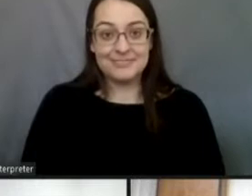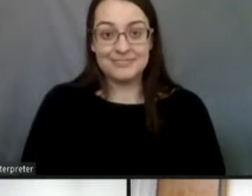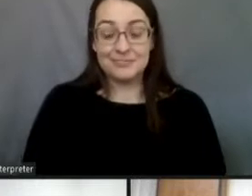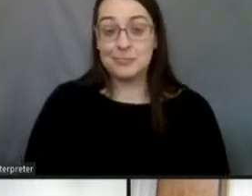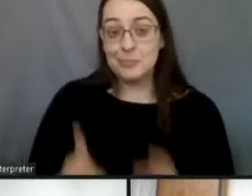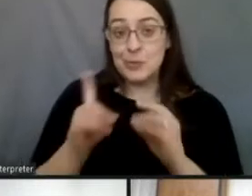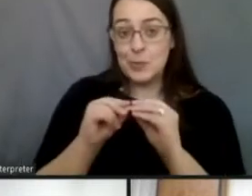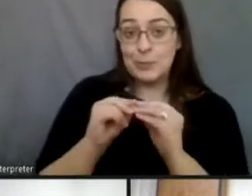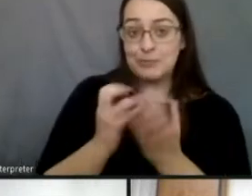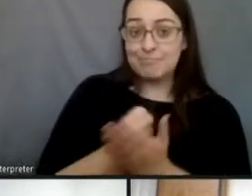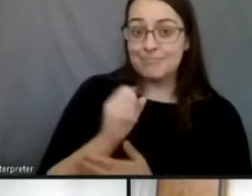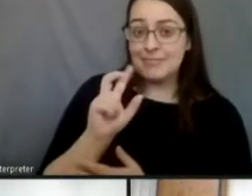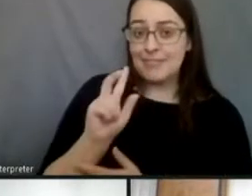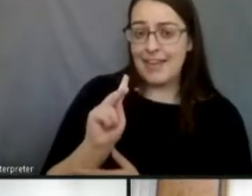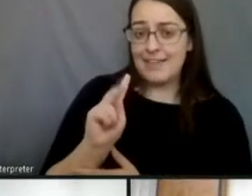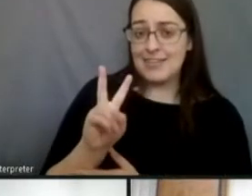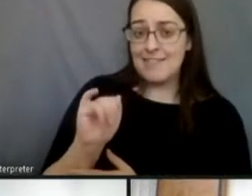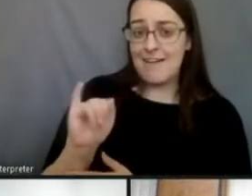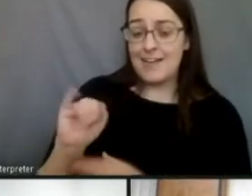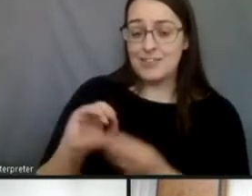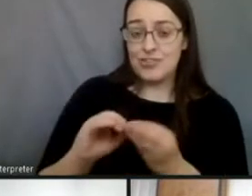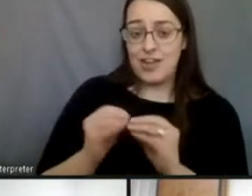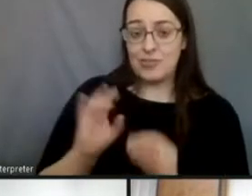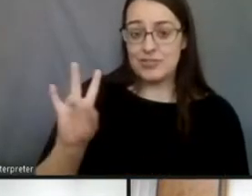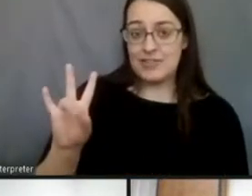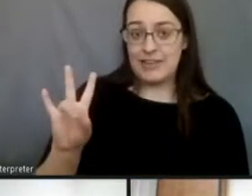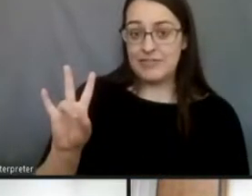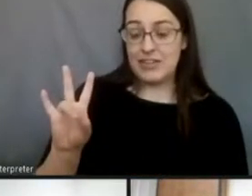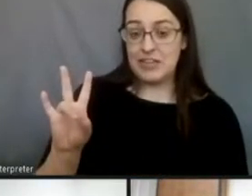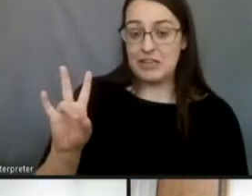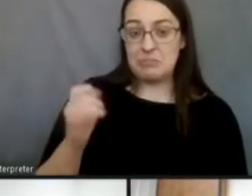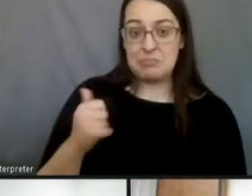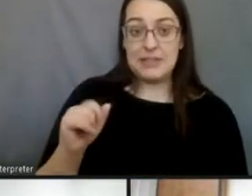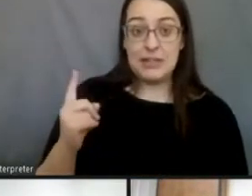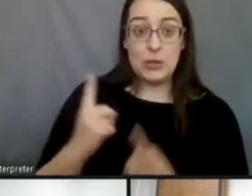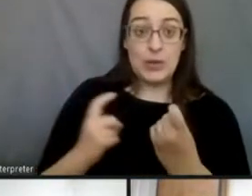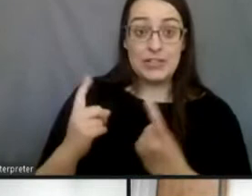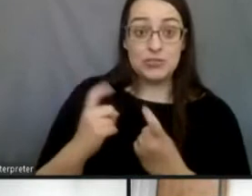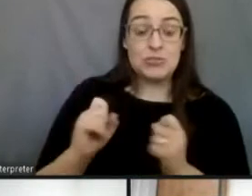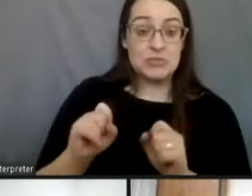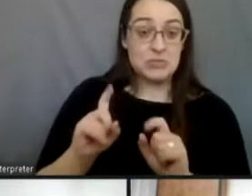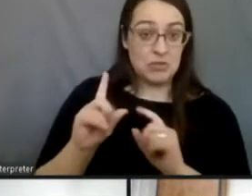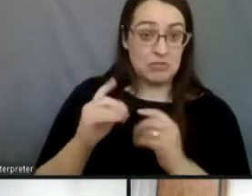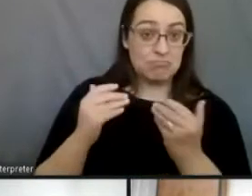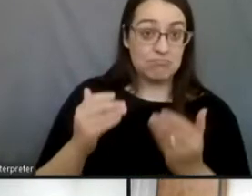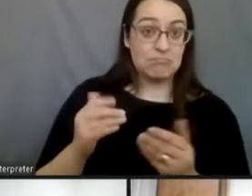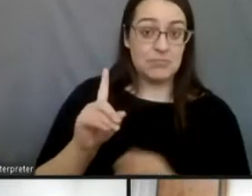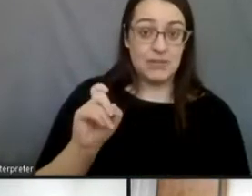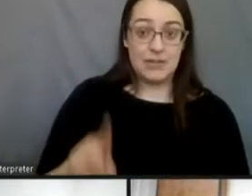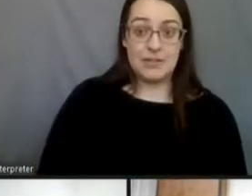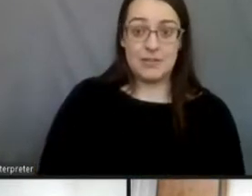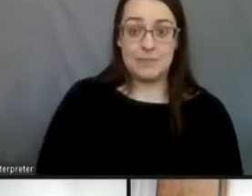One more time, KVII Channel 7. If you have a question, you may ask it now.